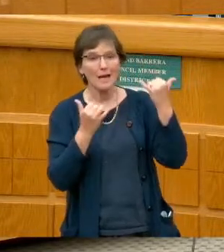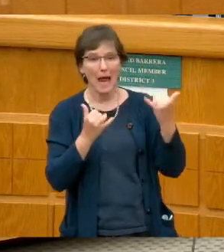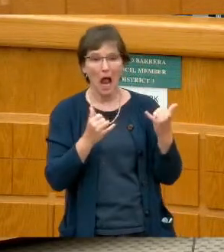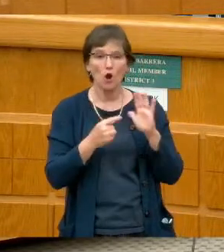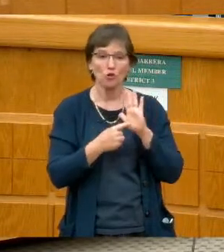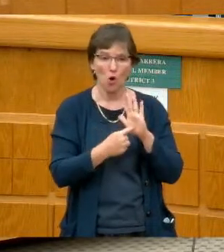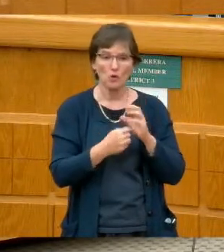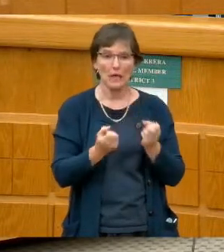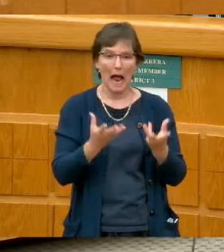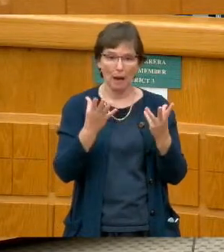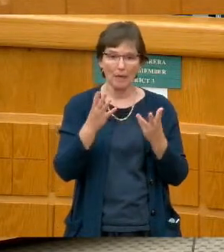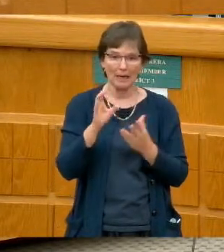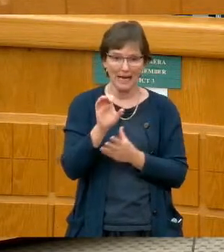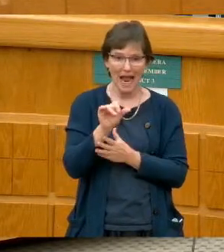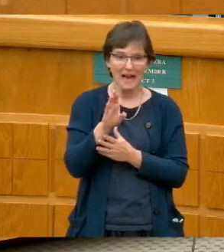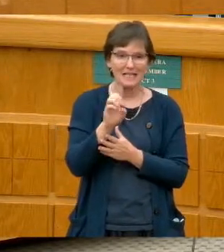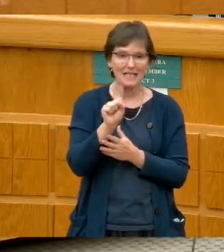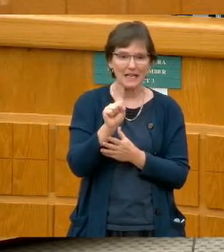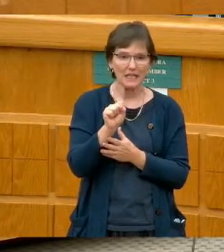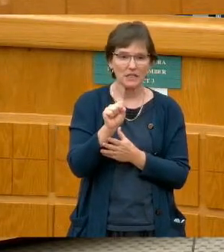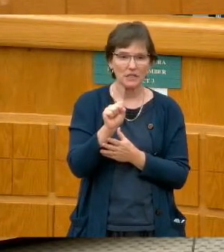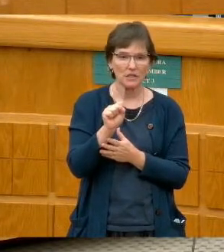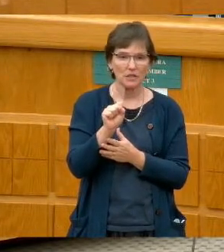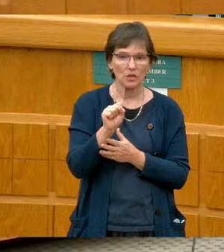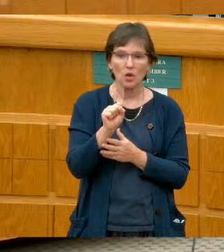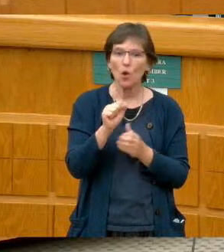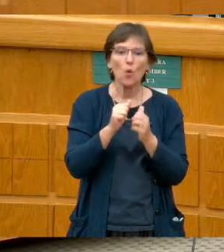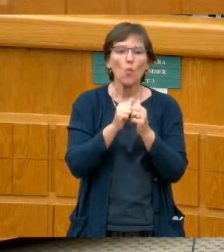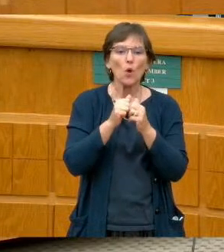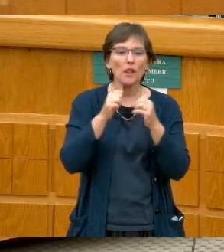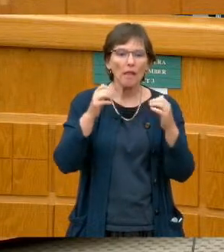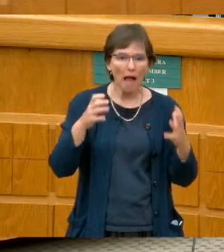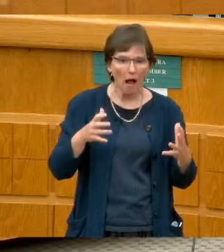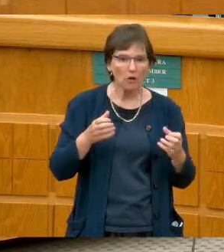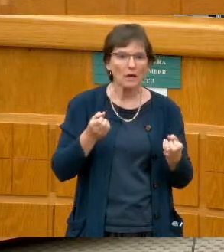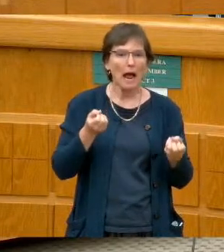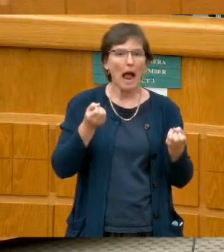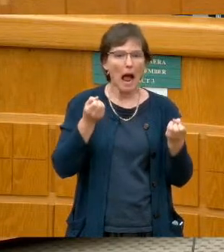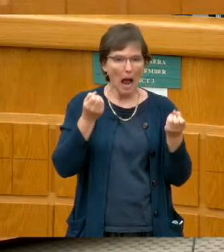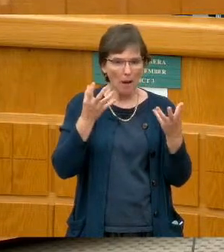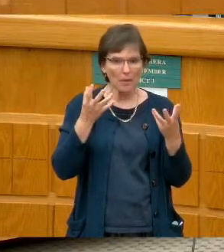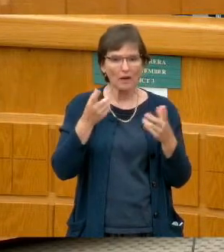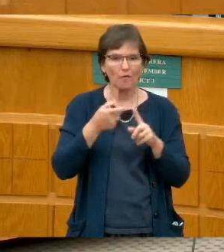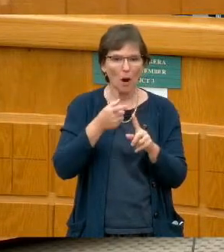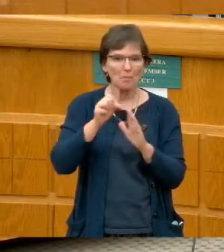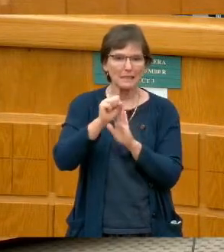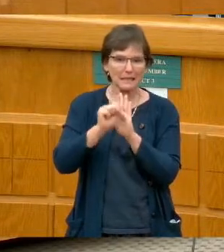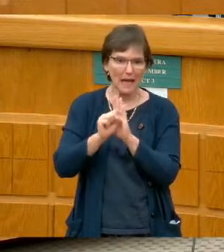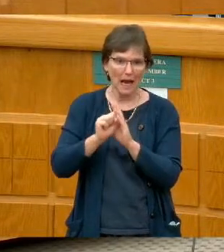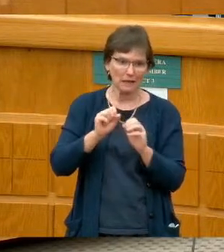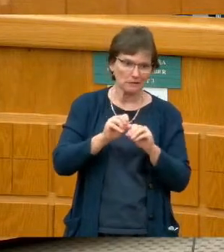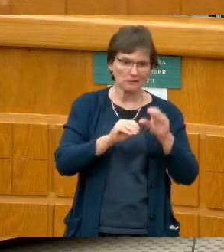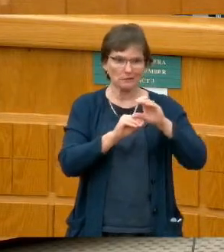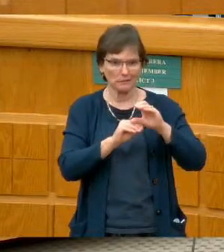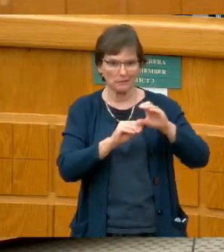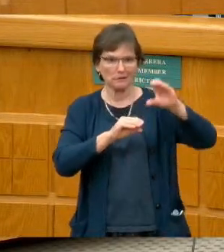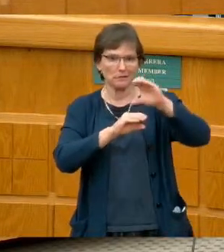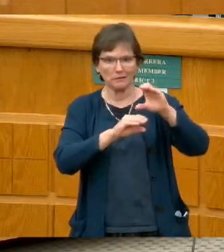of cases without any data drops from the state. The numbers do include daily